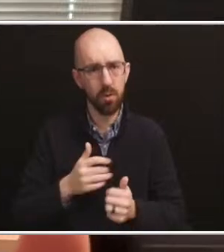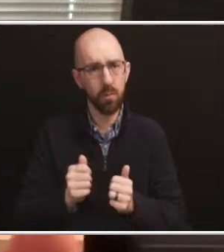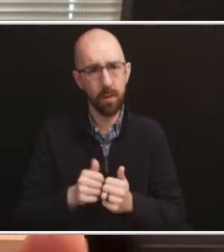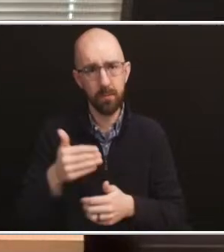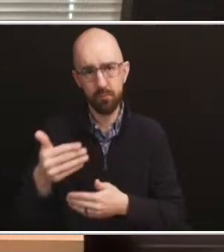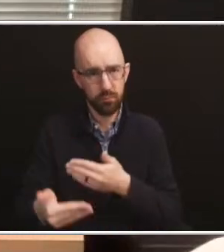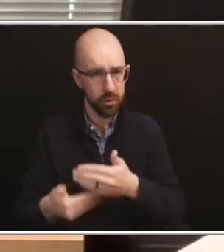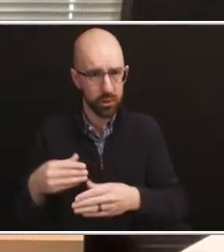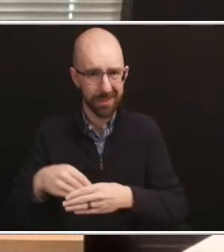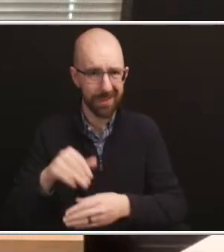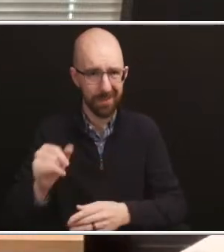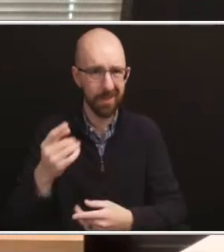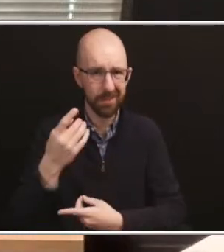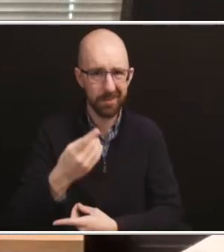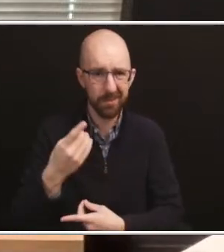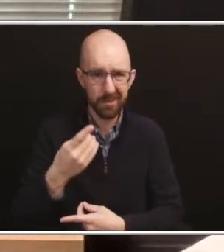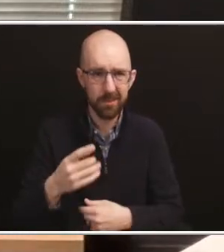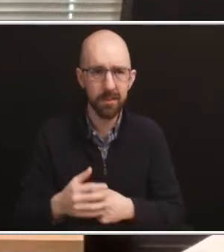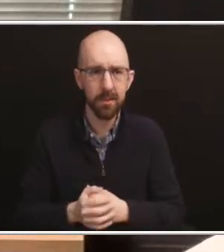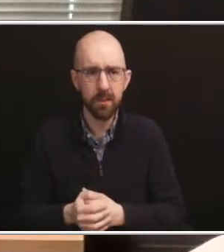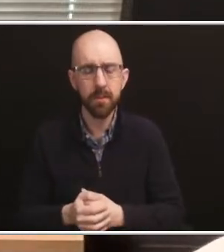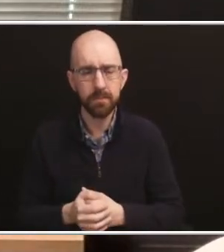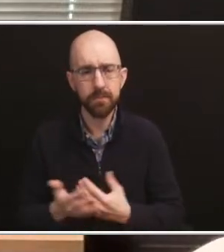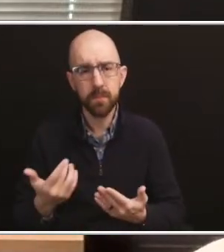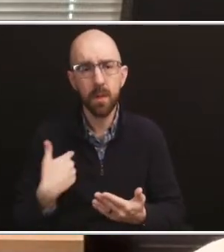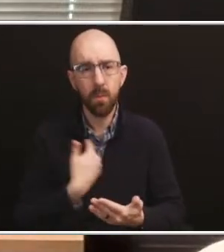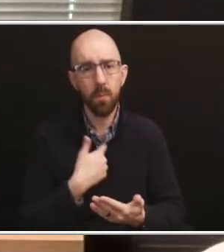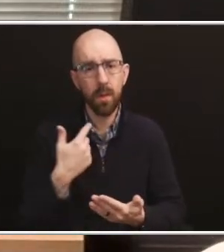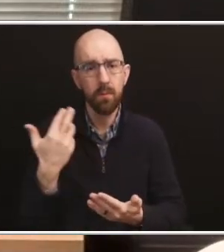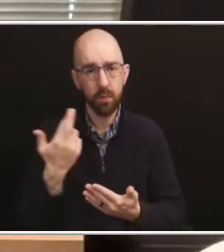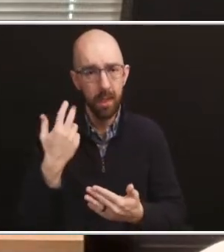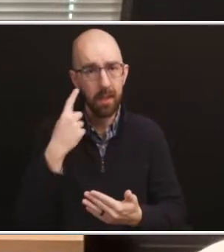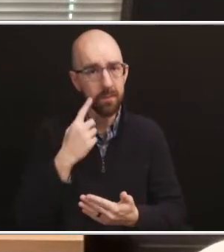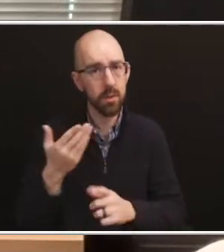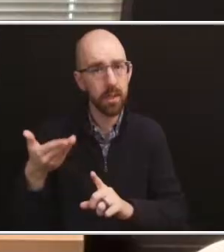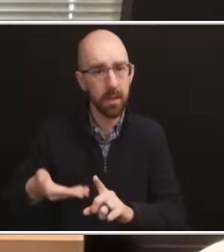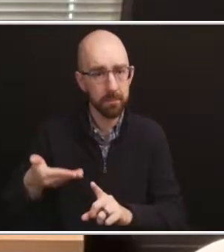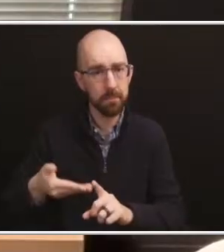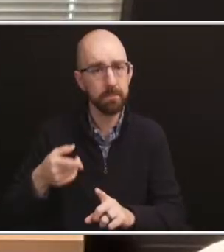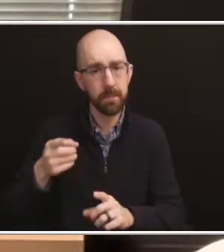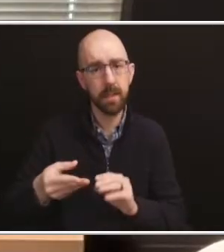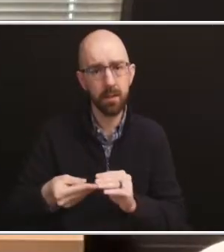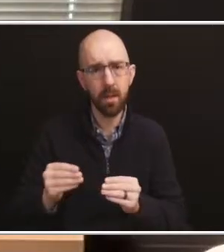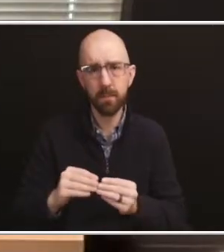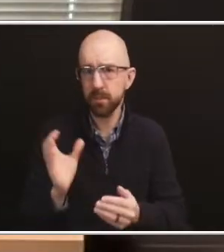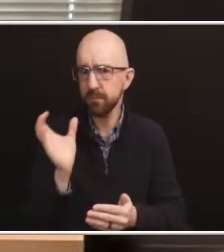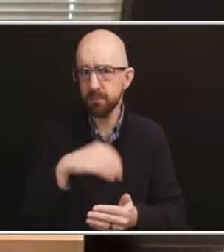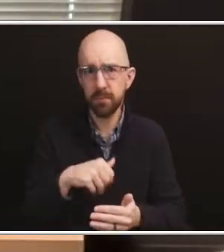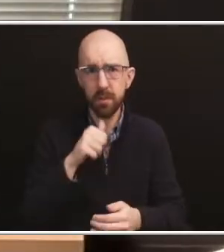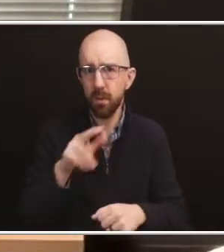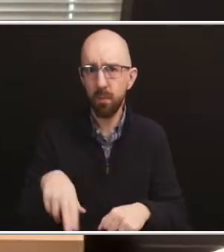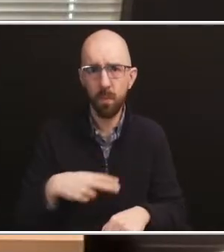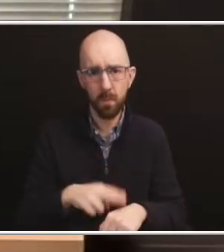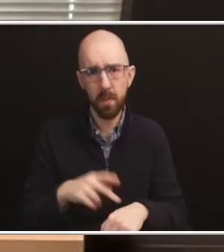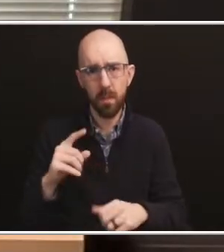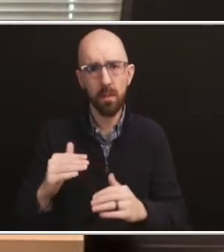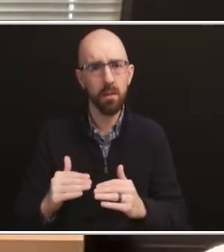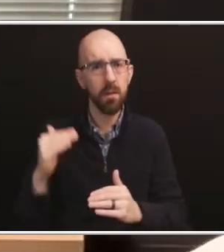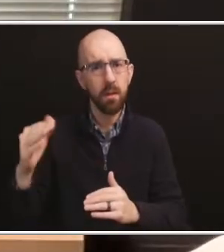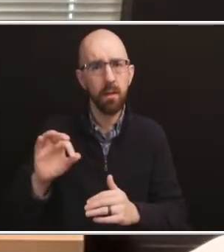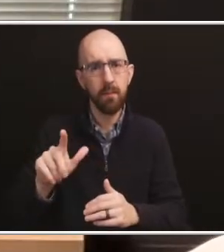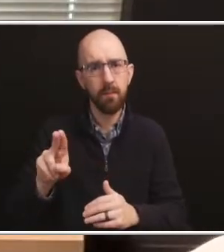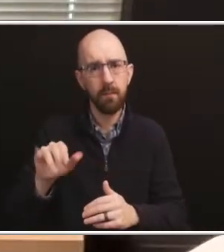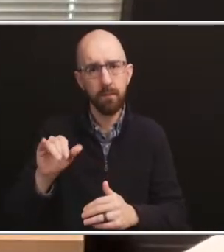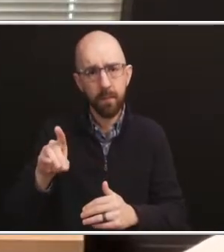and its disease. And what we found was that for him, his numbers were abnormal. He had elevated fluid pressures, he had low